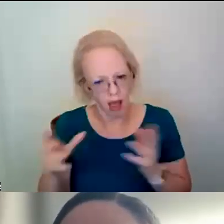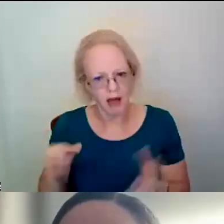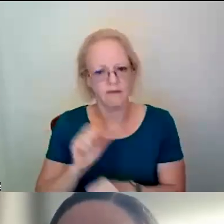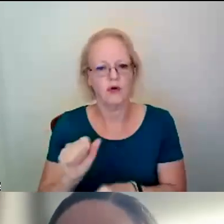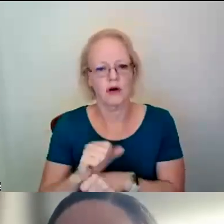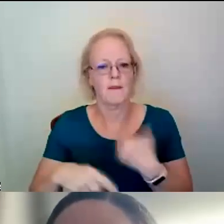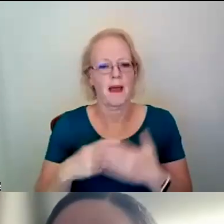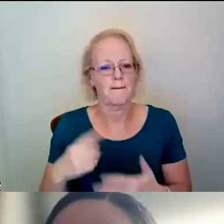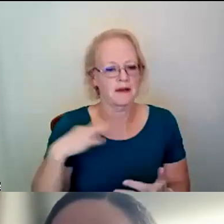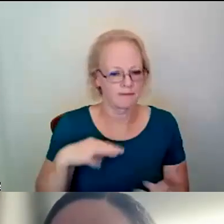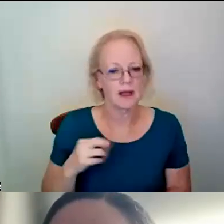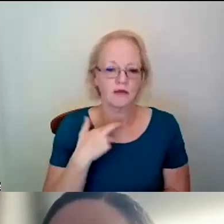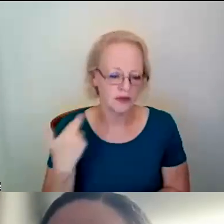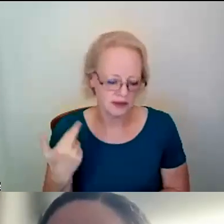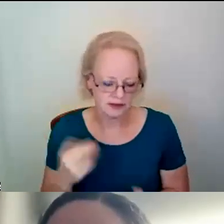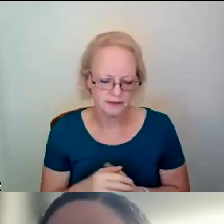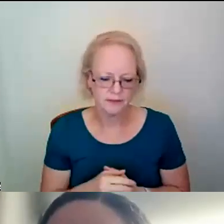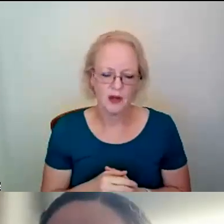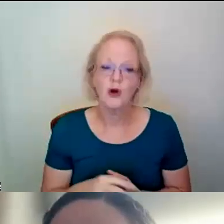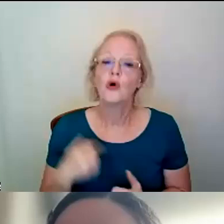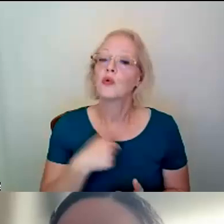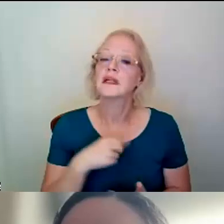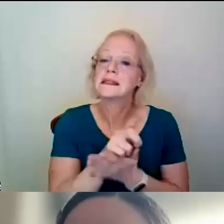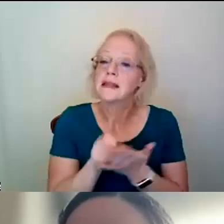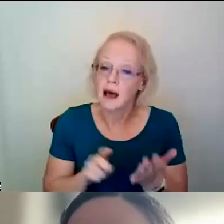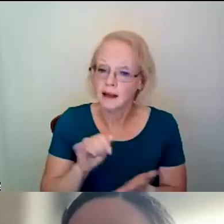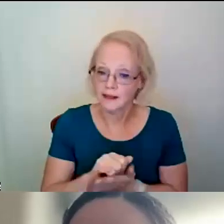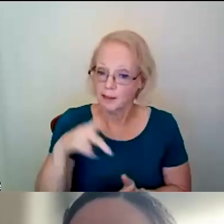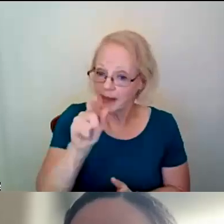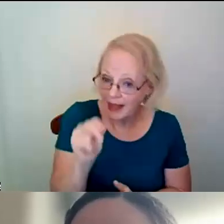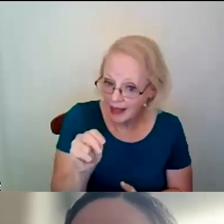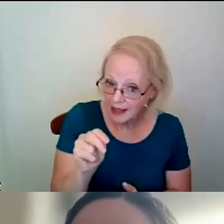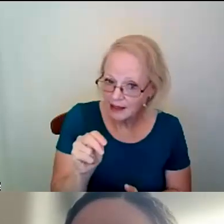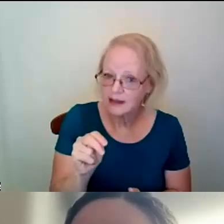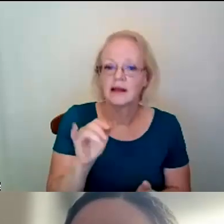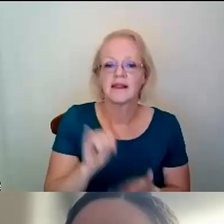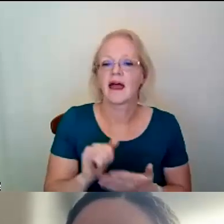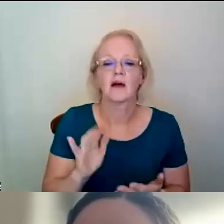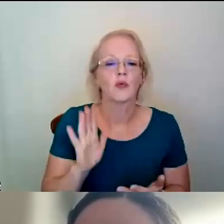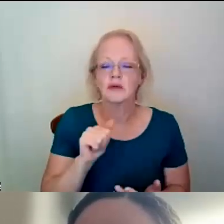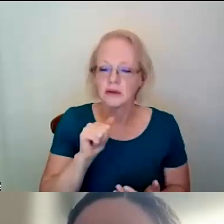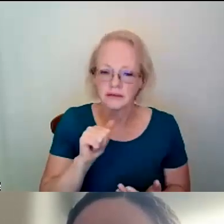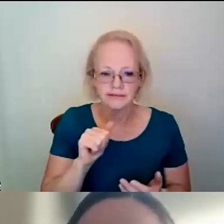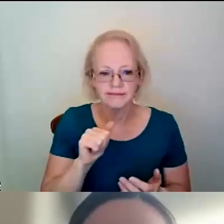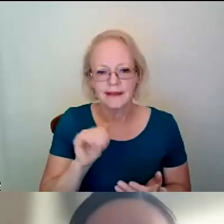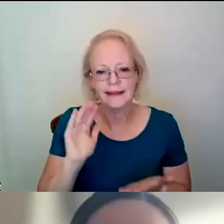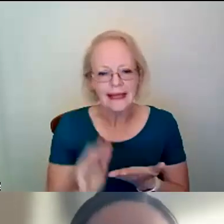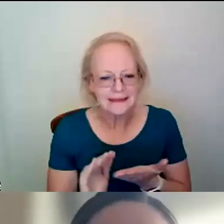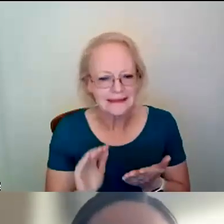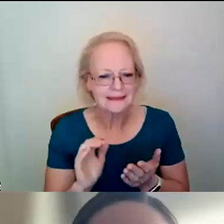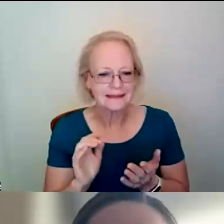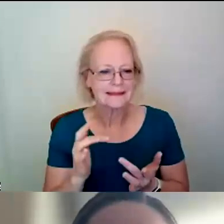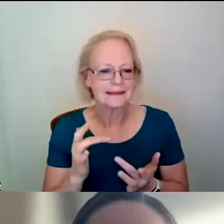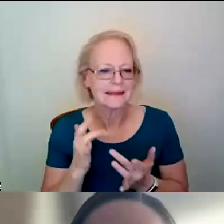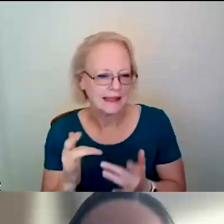But we design the plan so that it's less likely to have a decrease, right? If you have a tontine that just